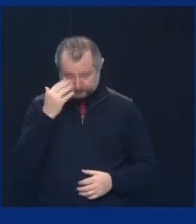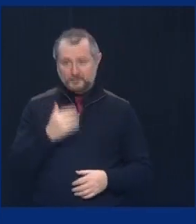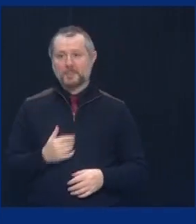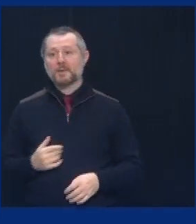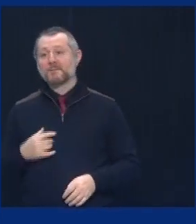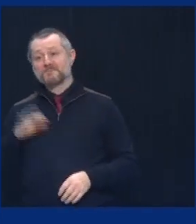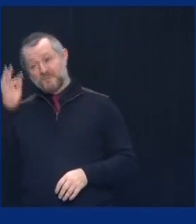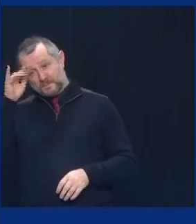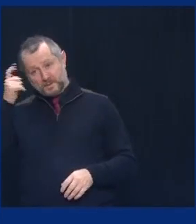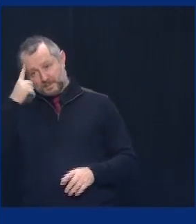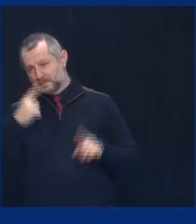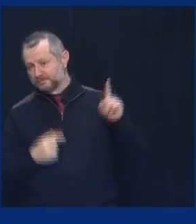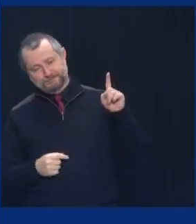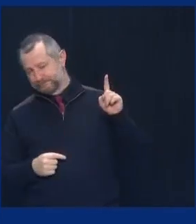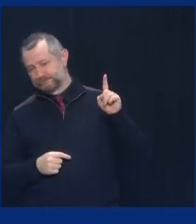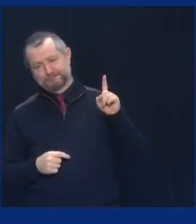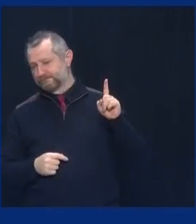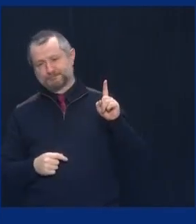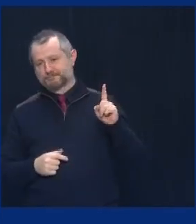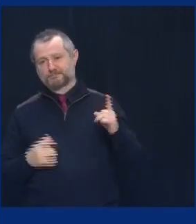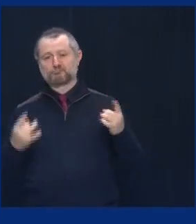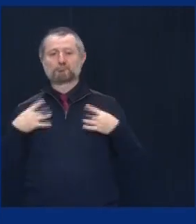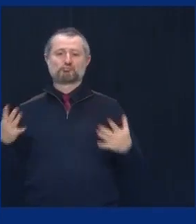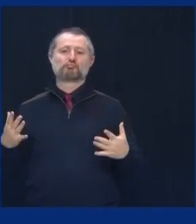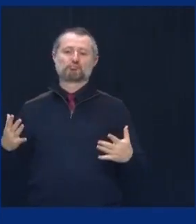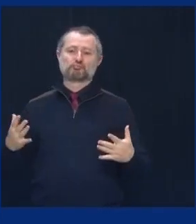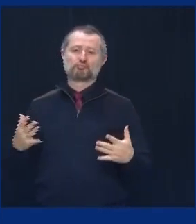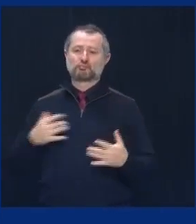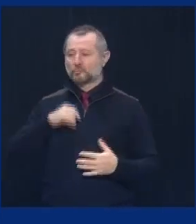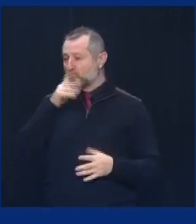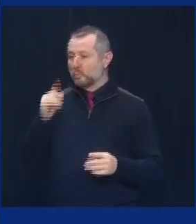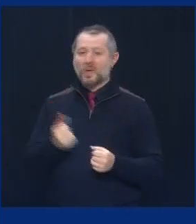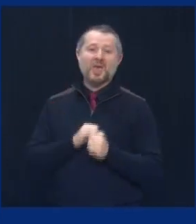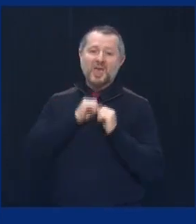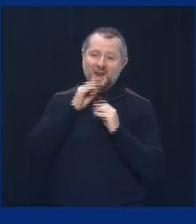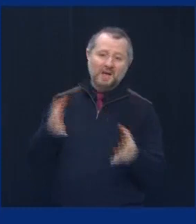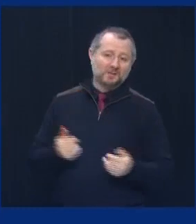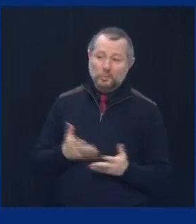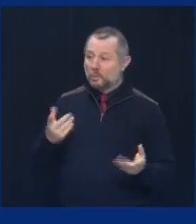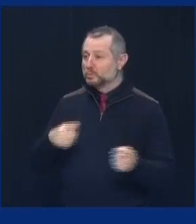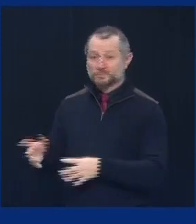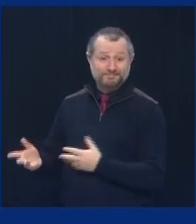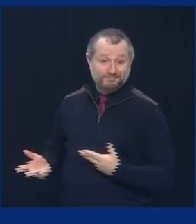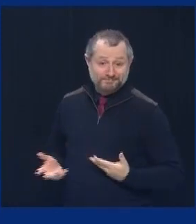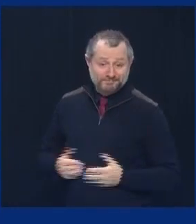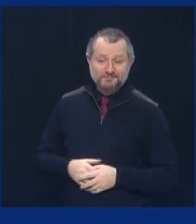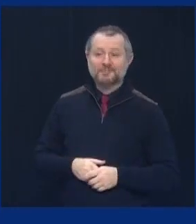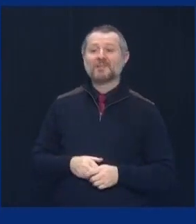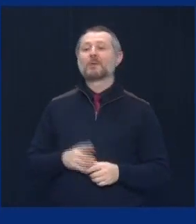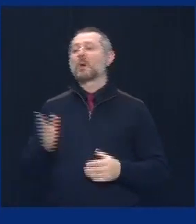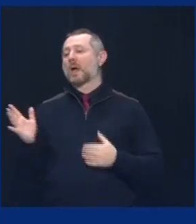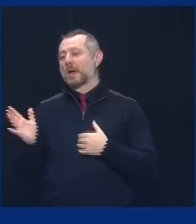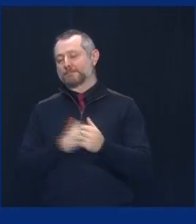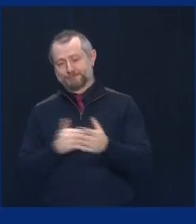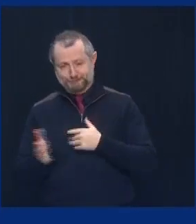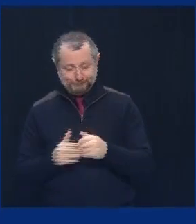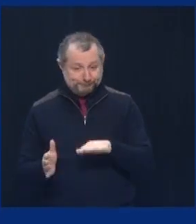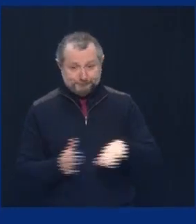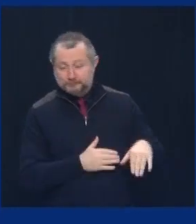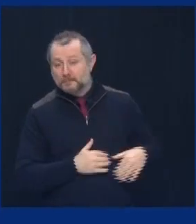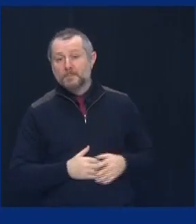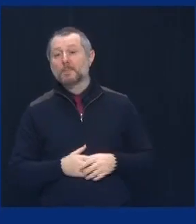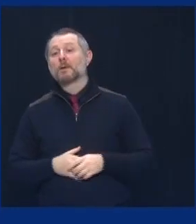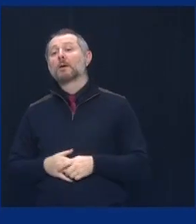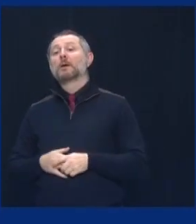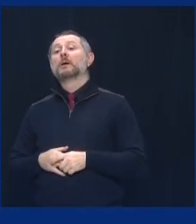government fell down on its responsibility to monitor the virus. But in